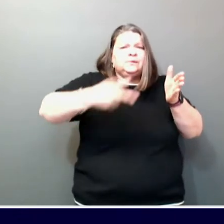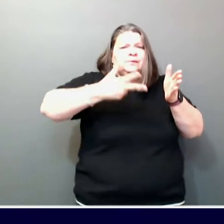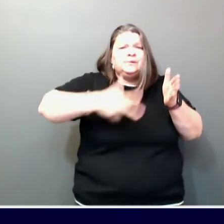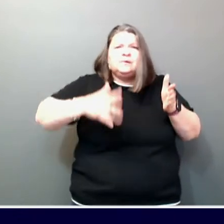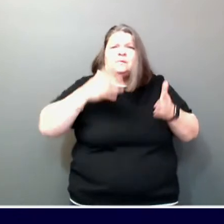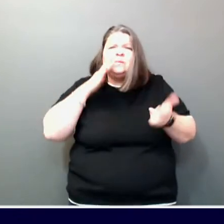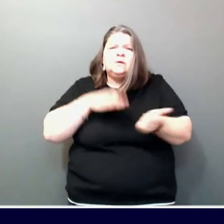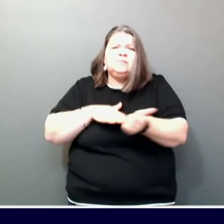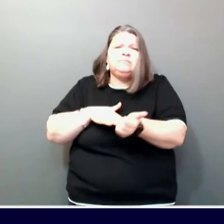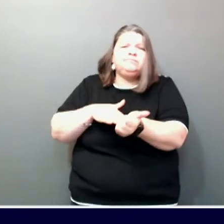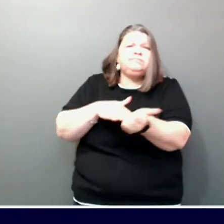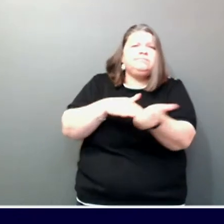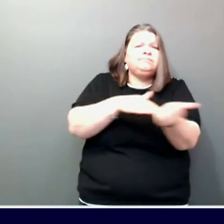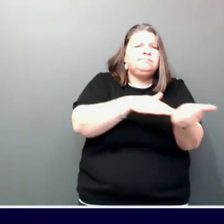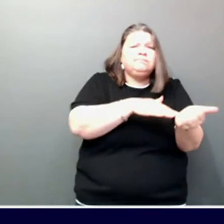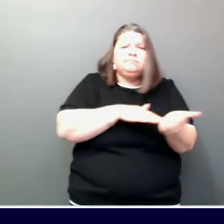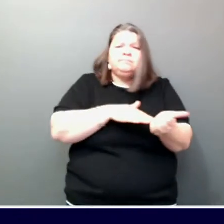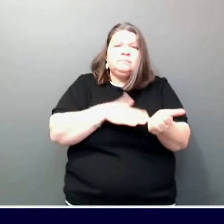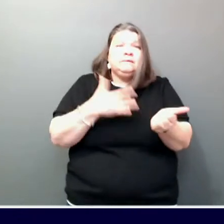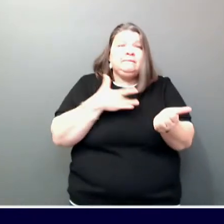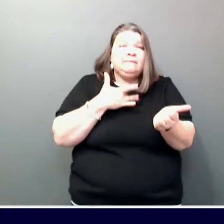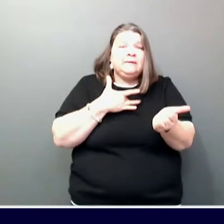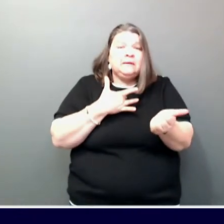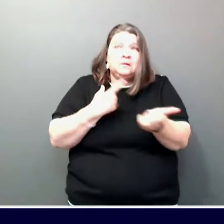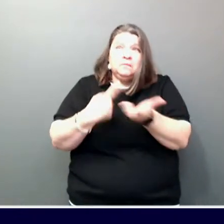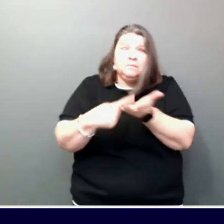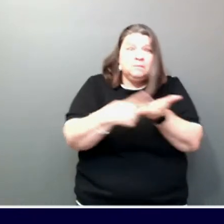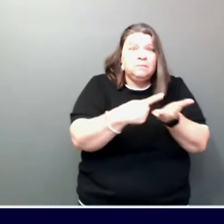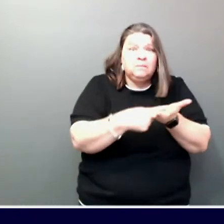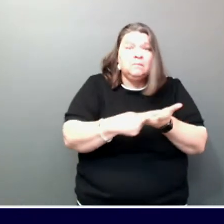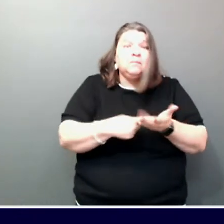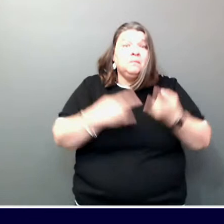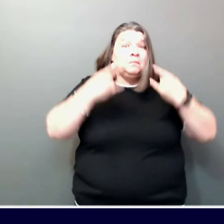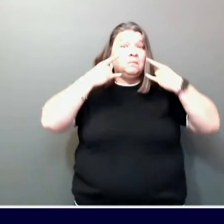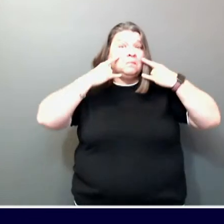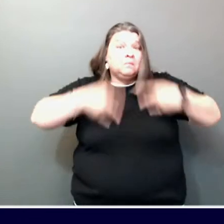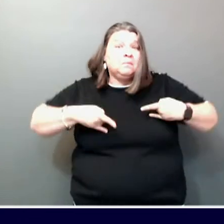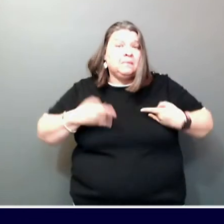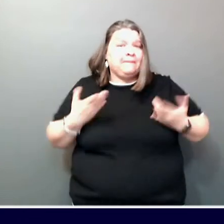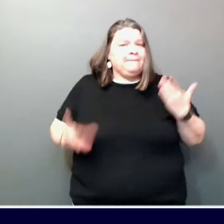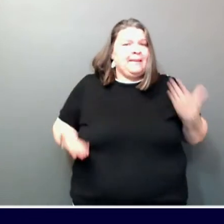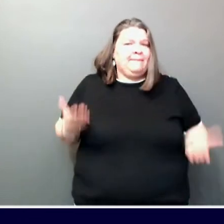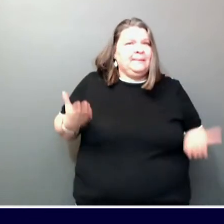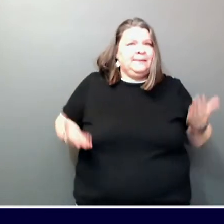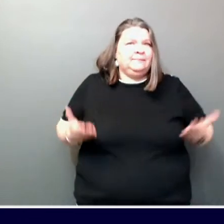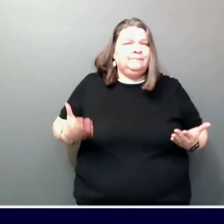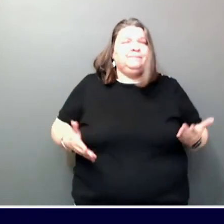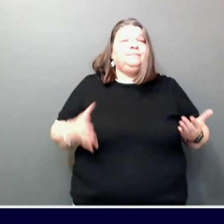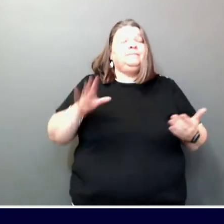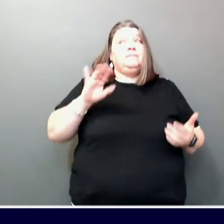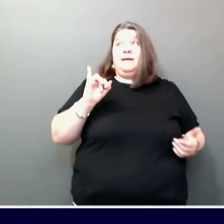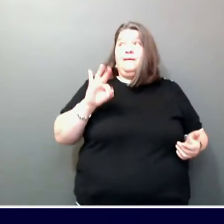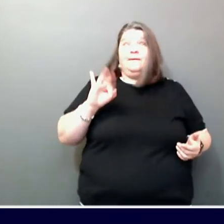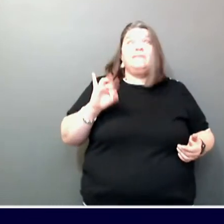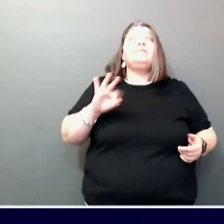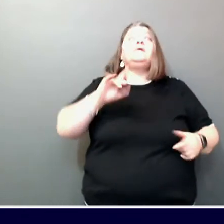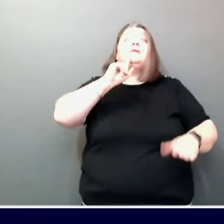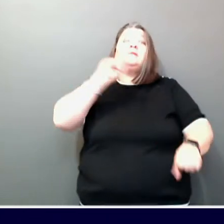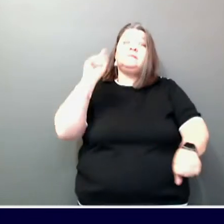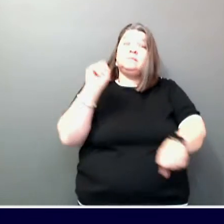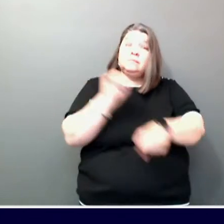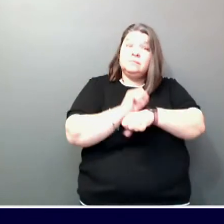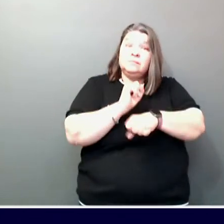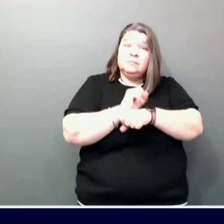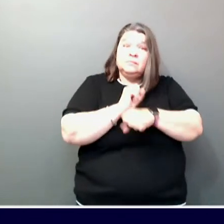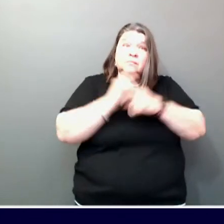of continued stability. As we see those, Commissioner Lambrou and I will look forward to being back with everybody to provide